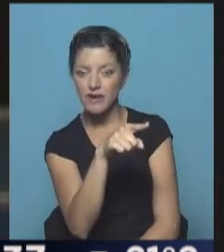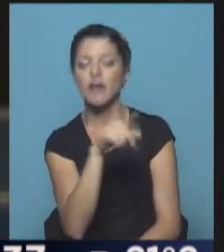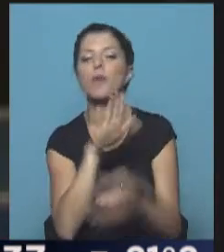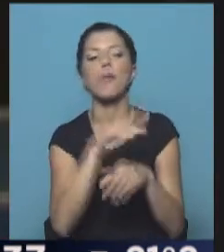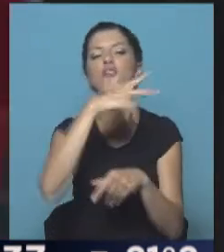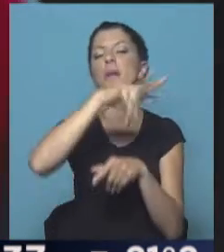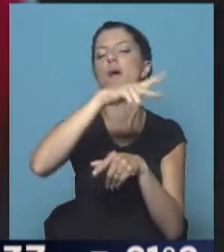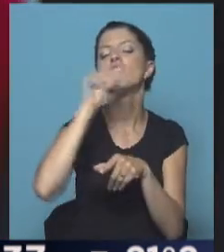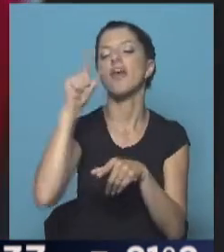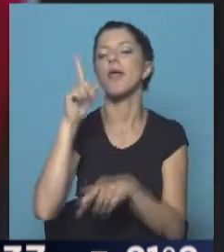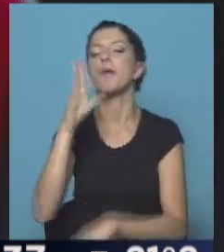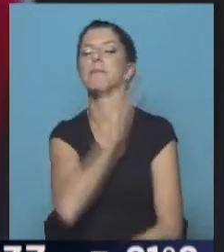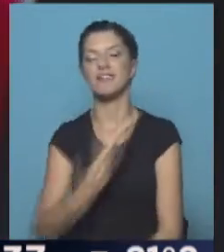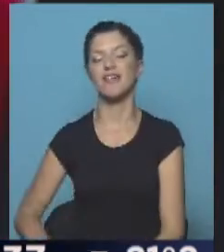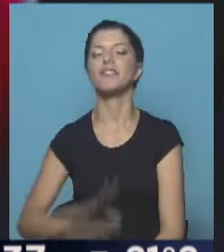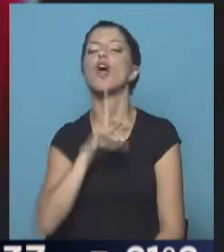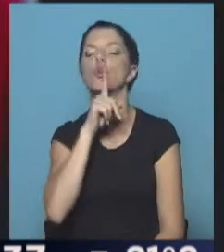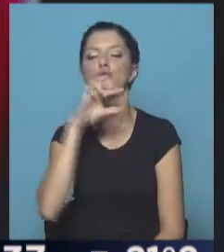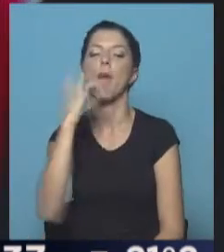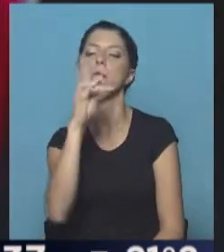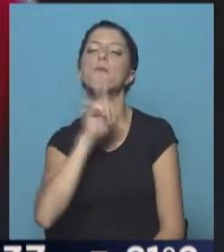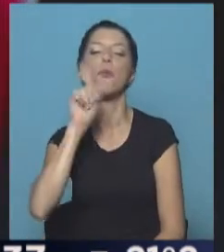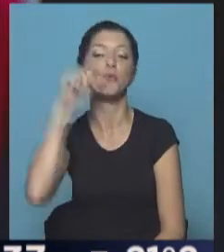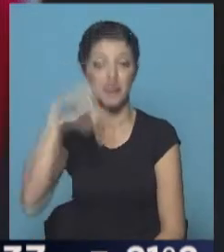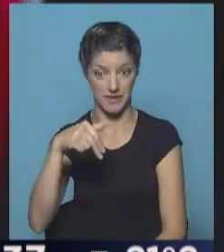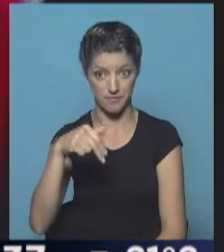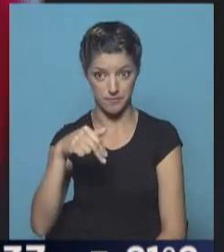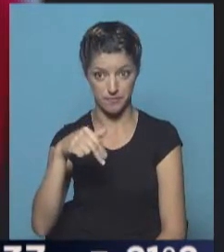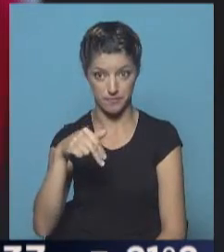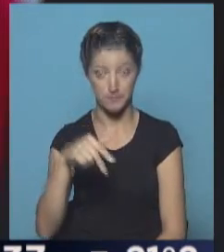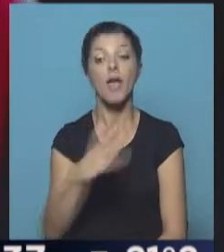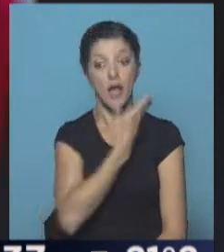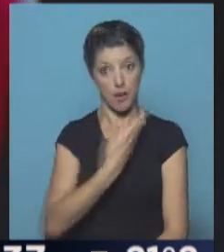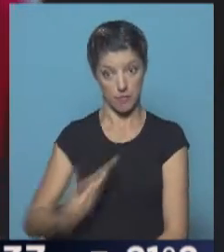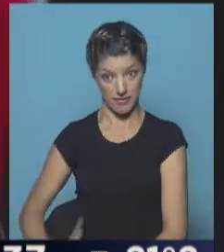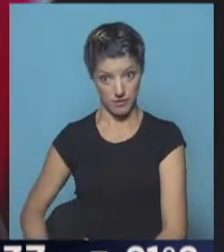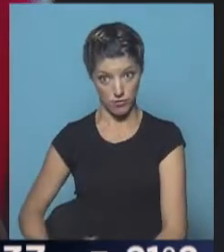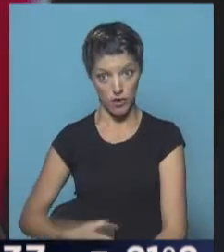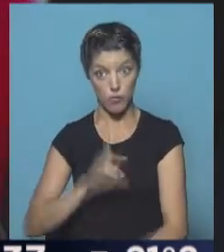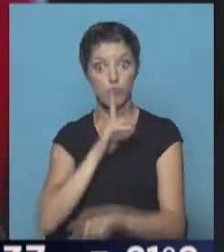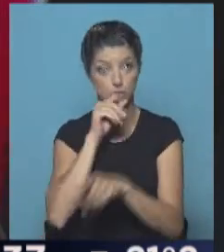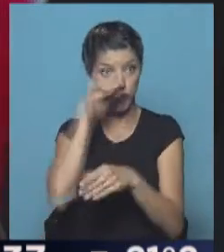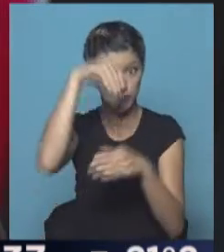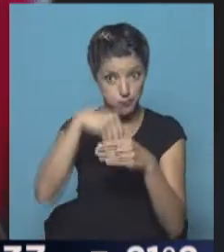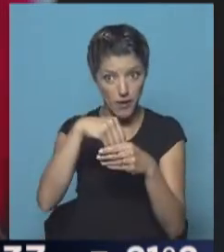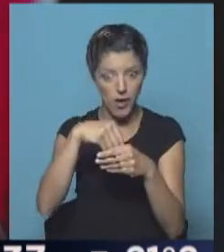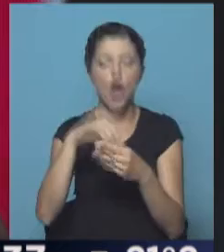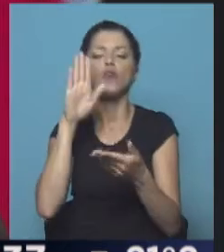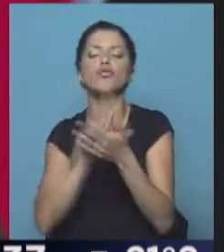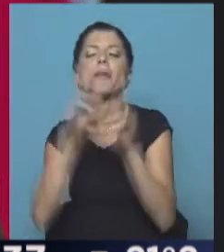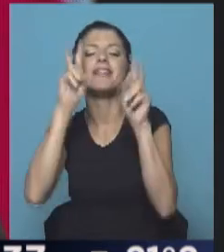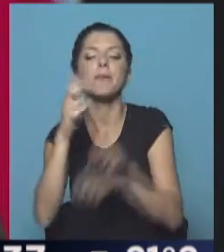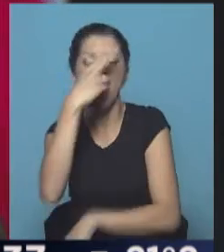la marioneta de Vladimir Putin, que por cierto está presente Vladimir Putin, están presentes los rusos, sobre todo por los hackeos